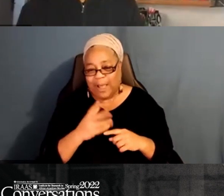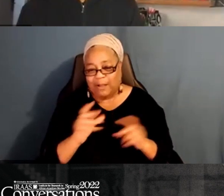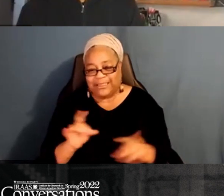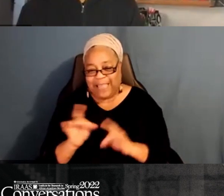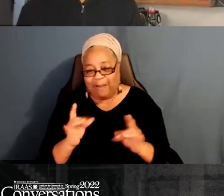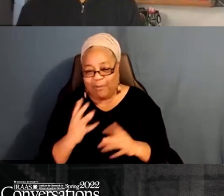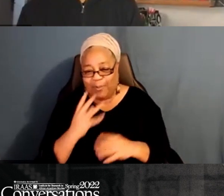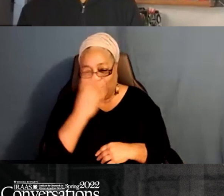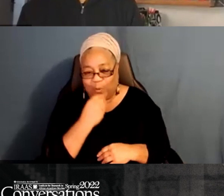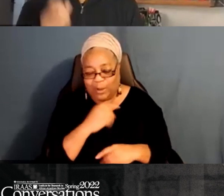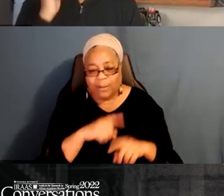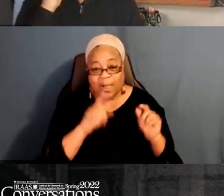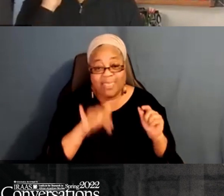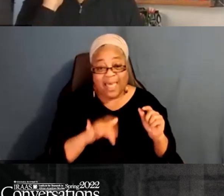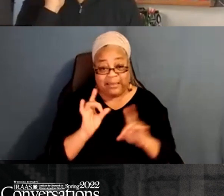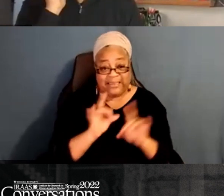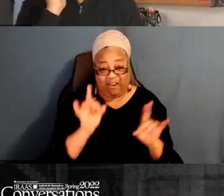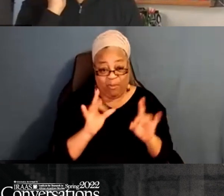I think, is part of